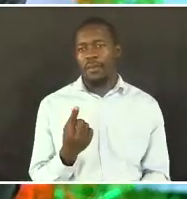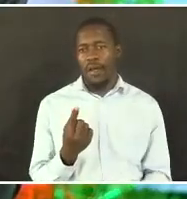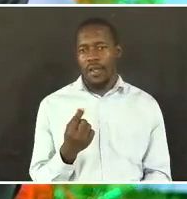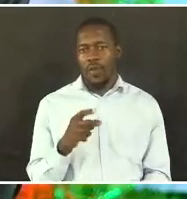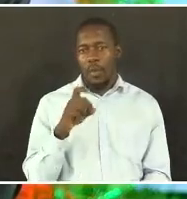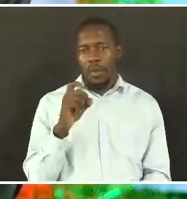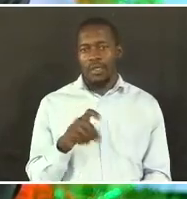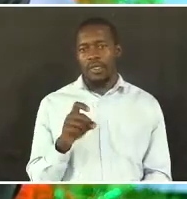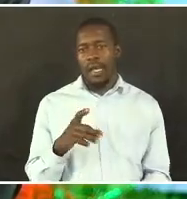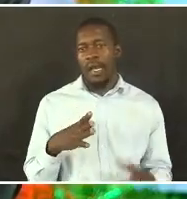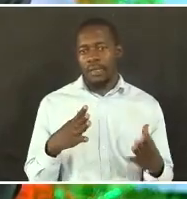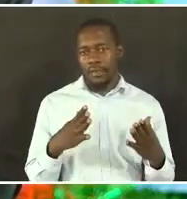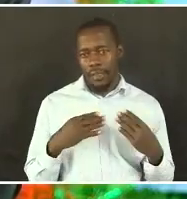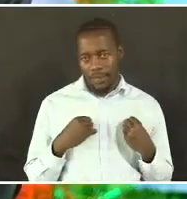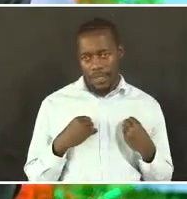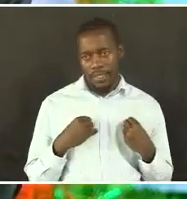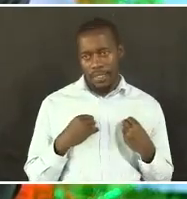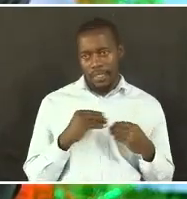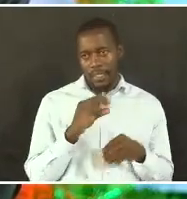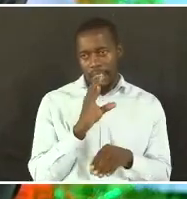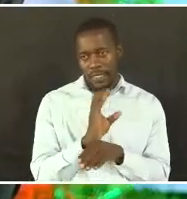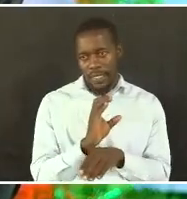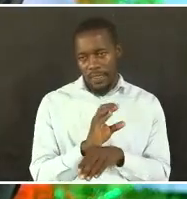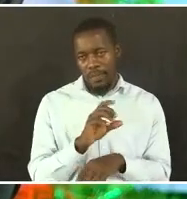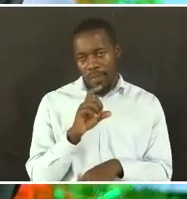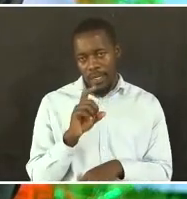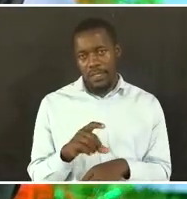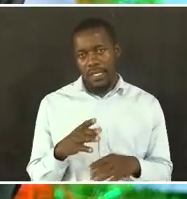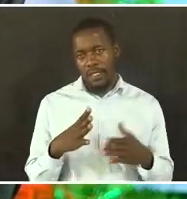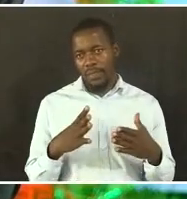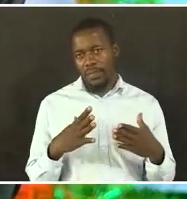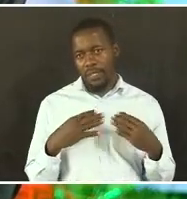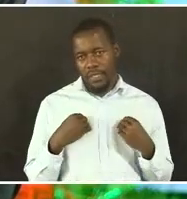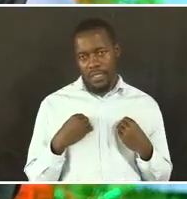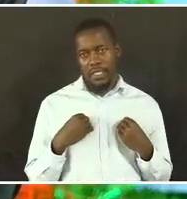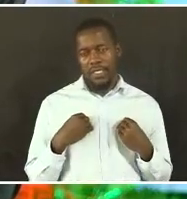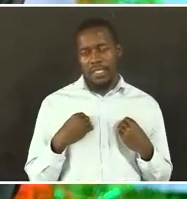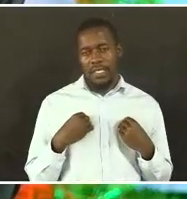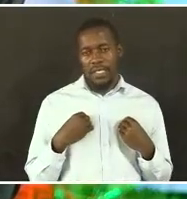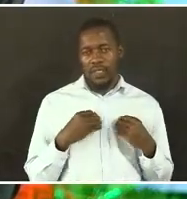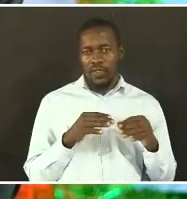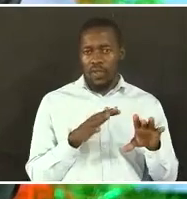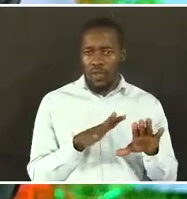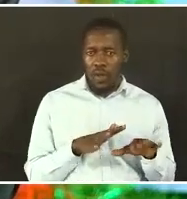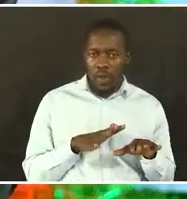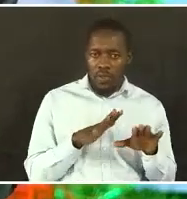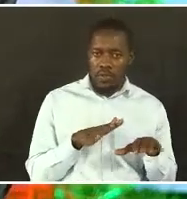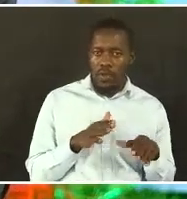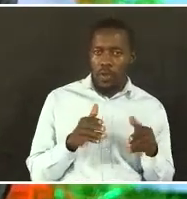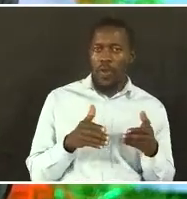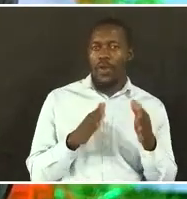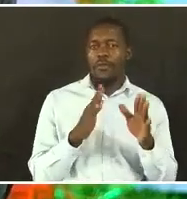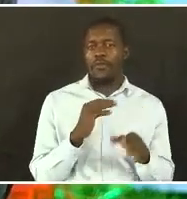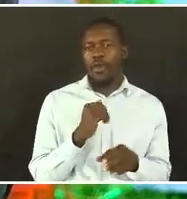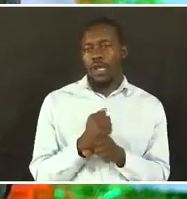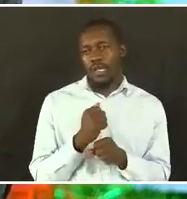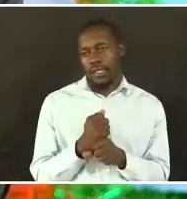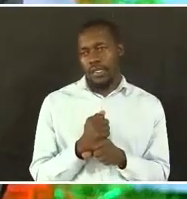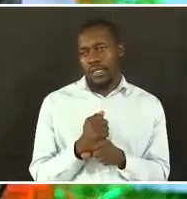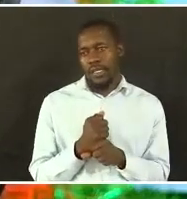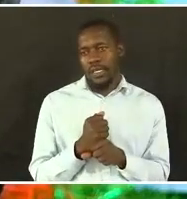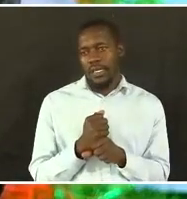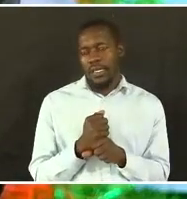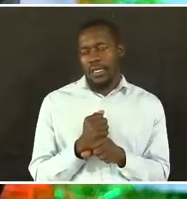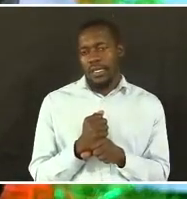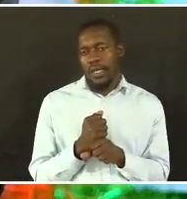church the benefit of systematic benevolence. Mm. Systematic benevolence says that bring all the money